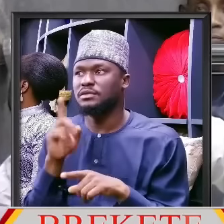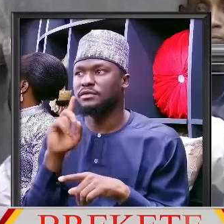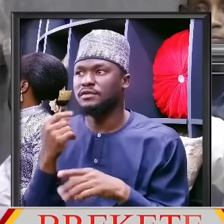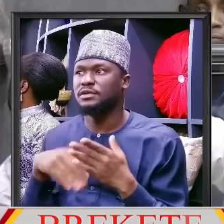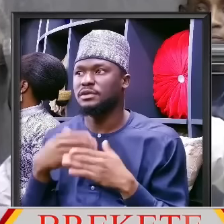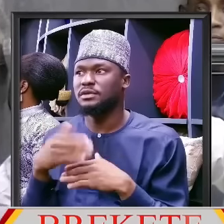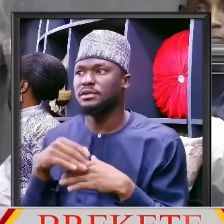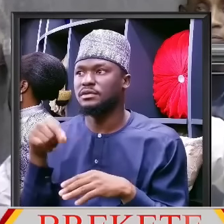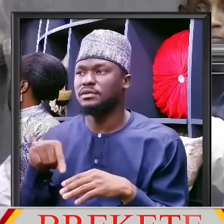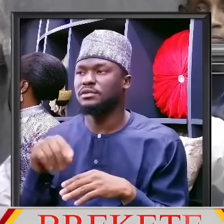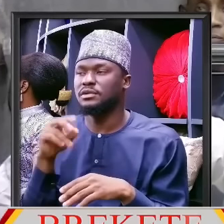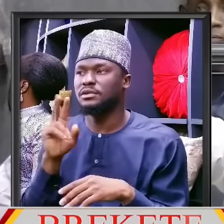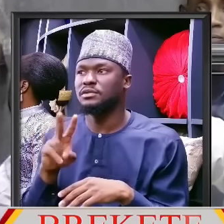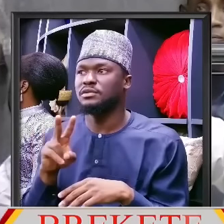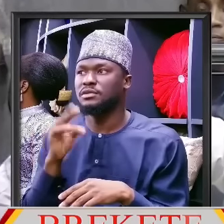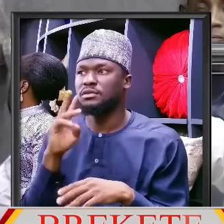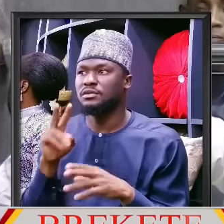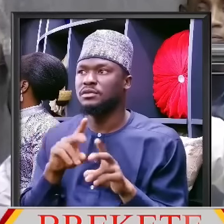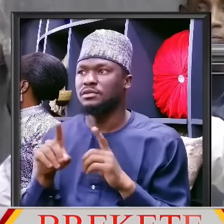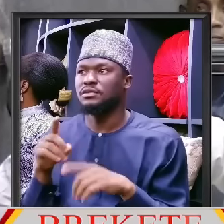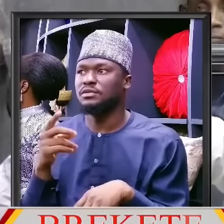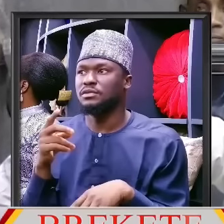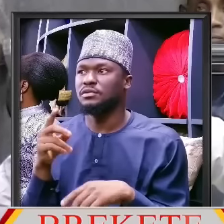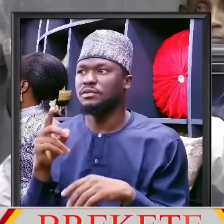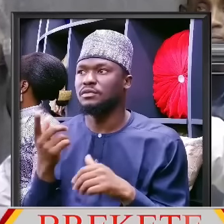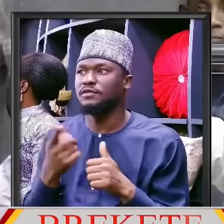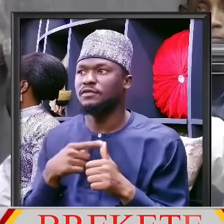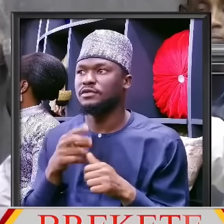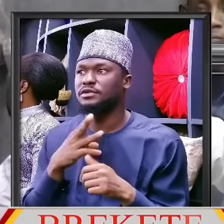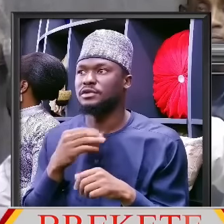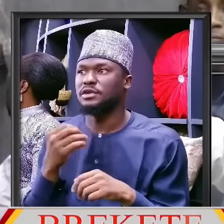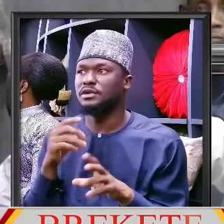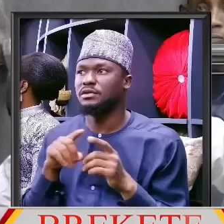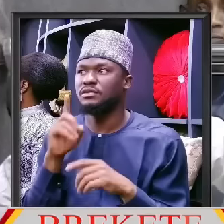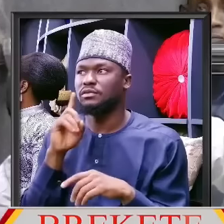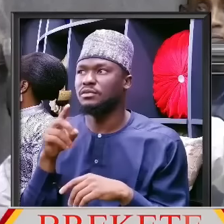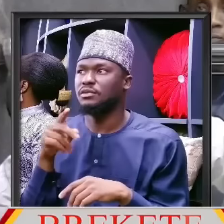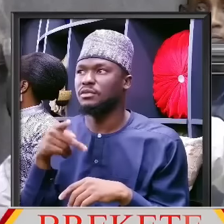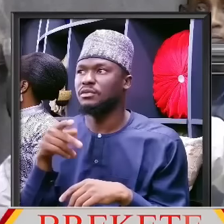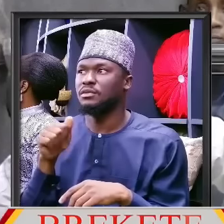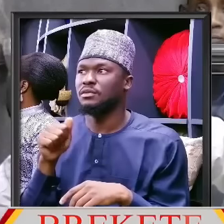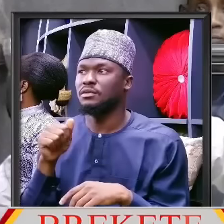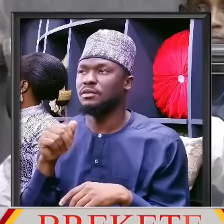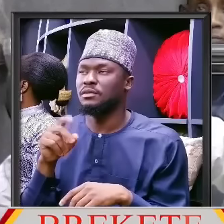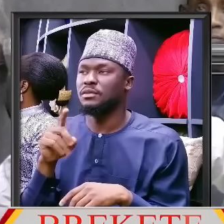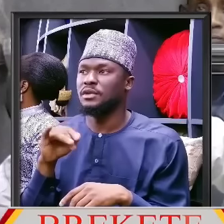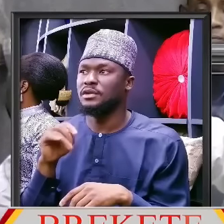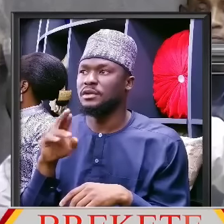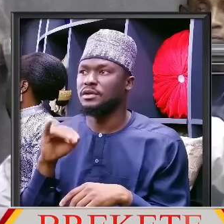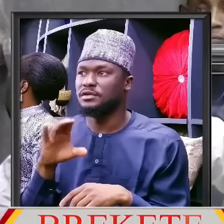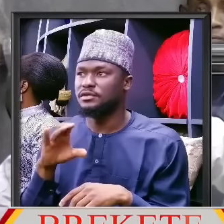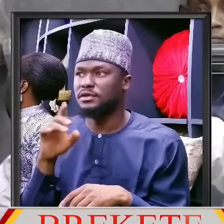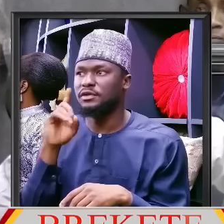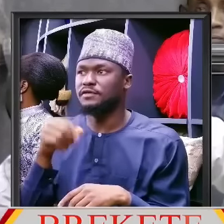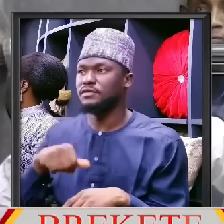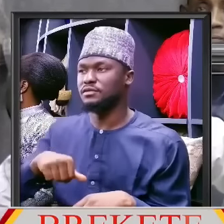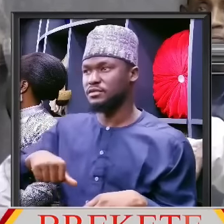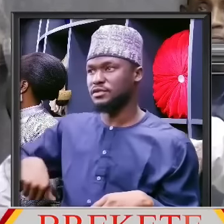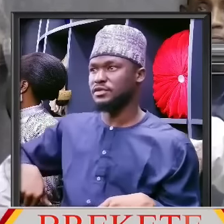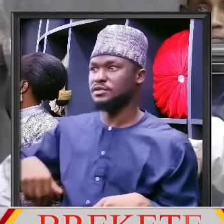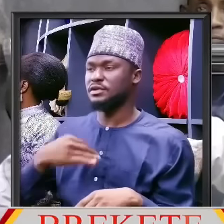two. They will do posting for O&G, they will do for pediatrics, they will do for medicine, they will do for surgery, they will